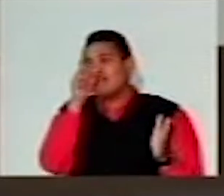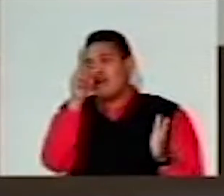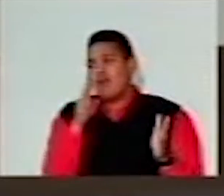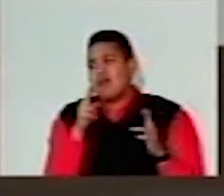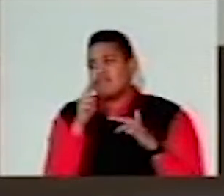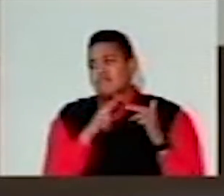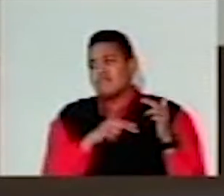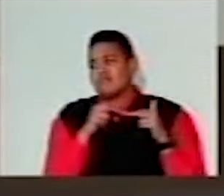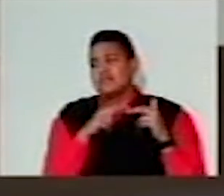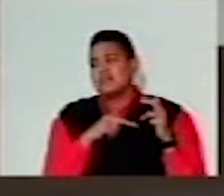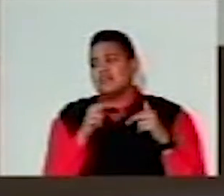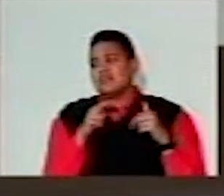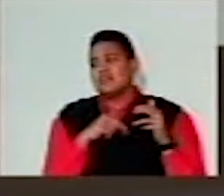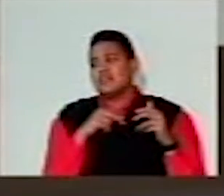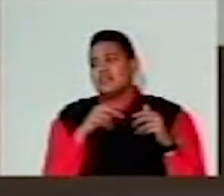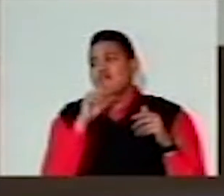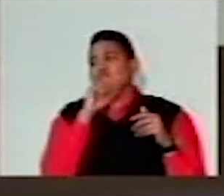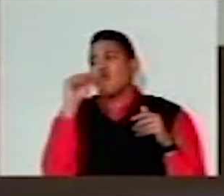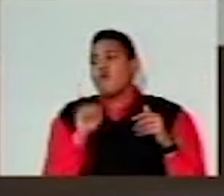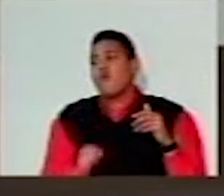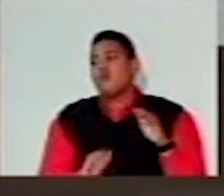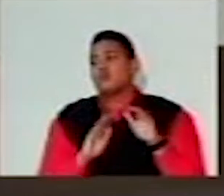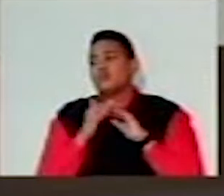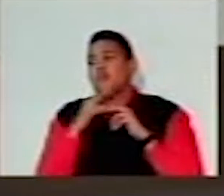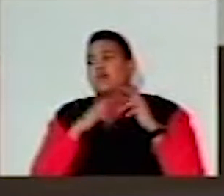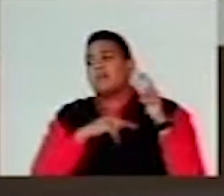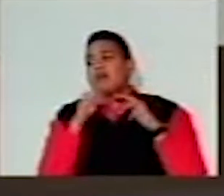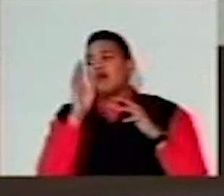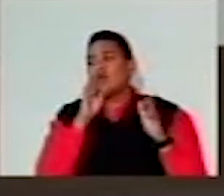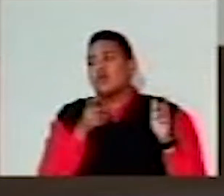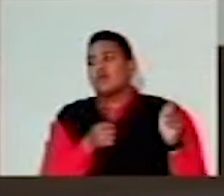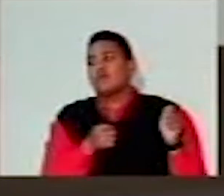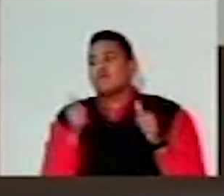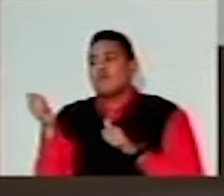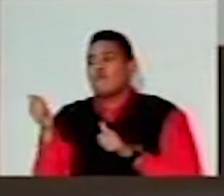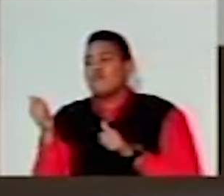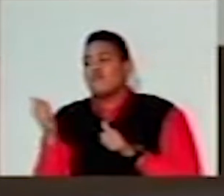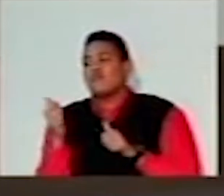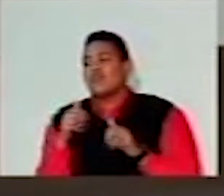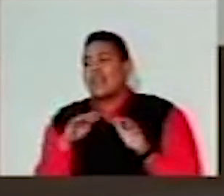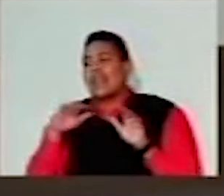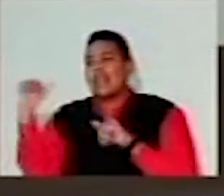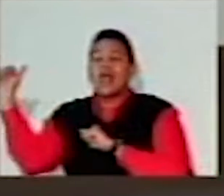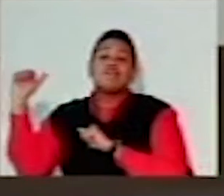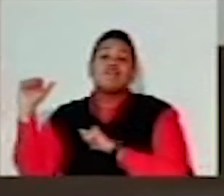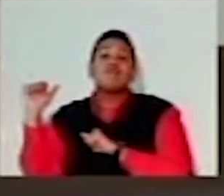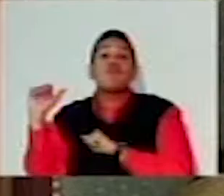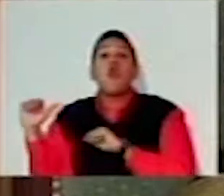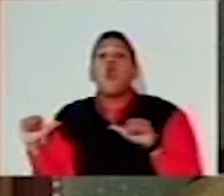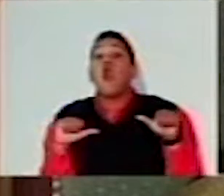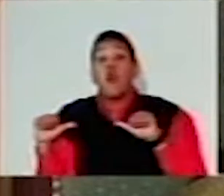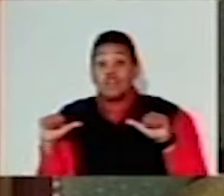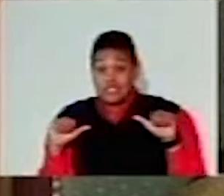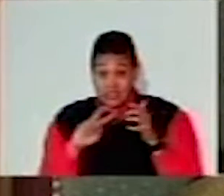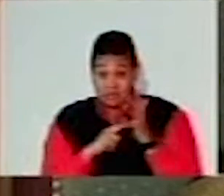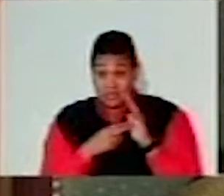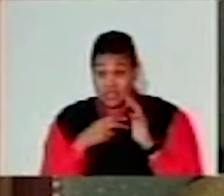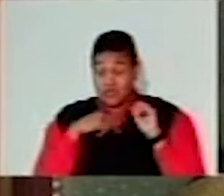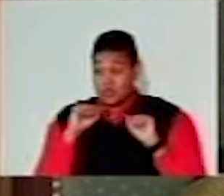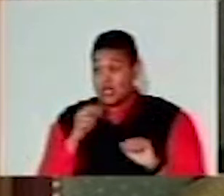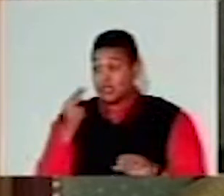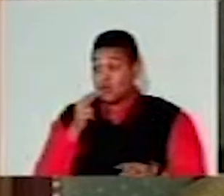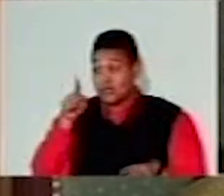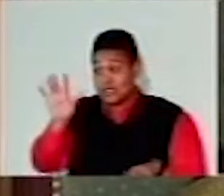of the old Jamaica building will be removing, hopefully by August. And therefore, we can utilize